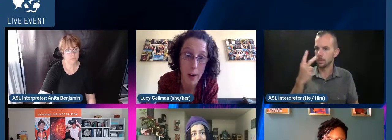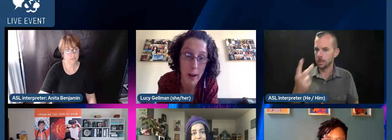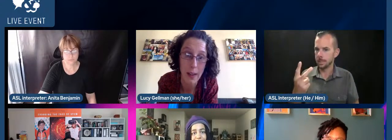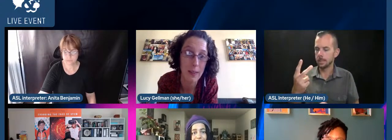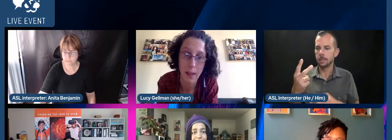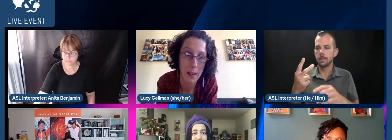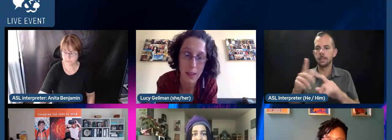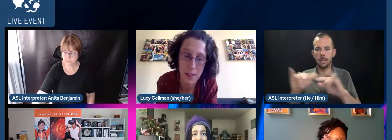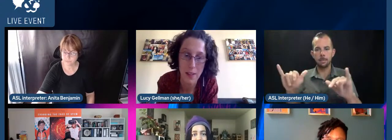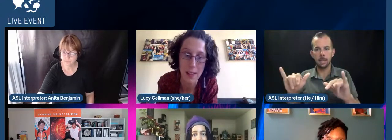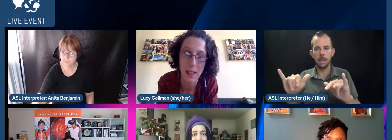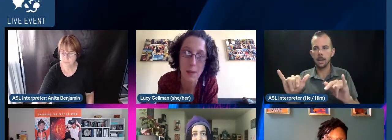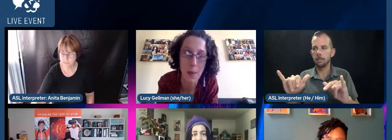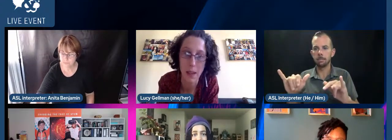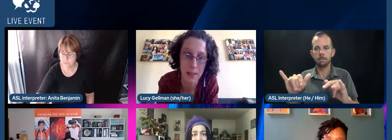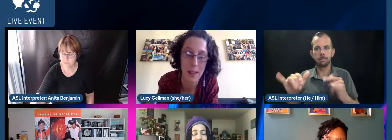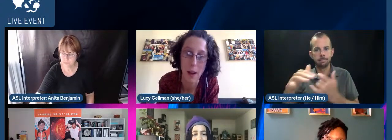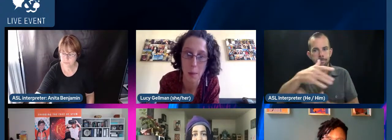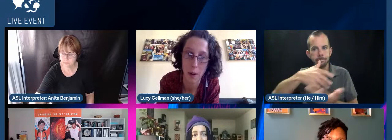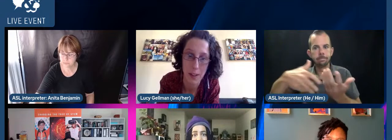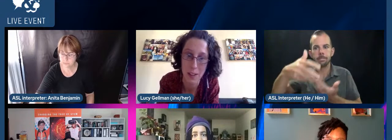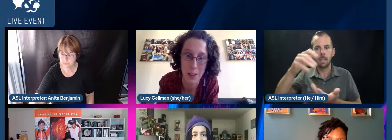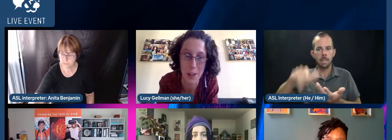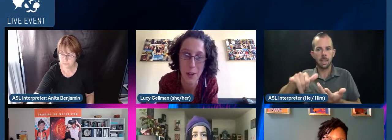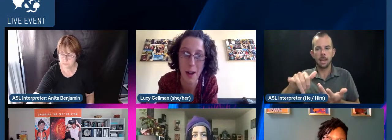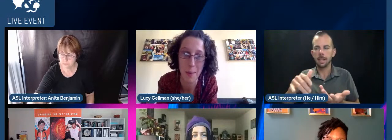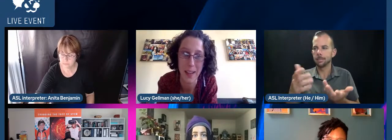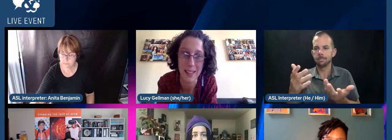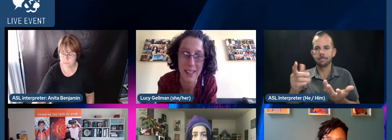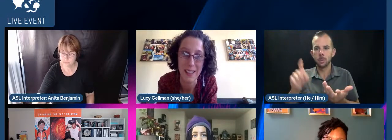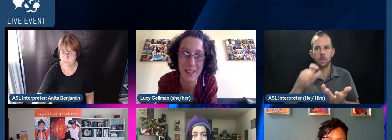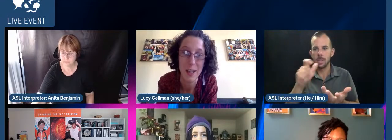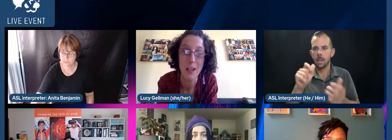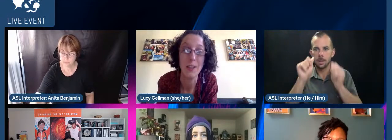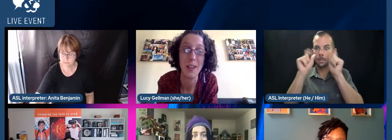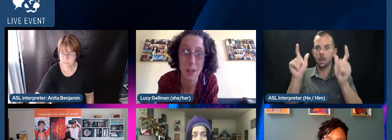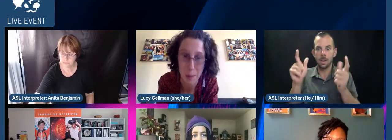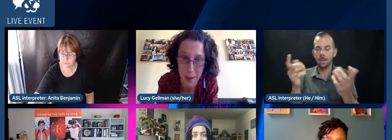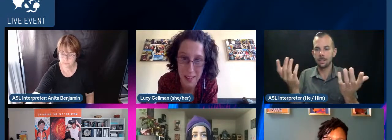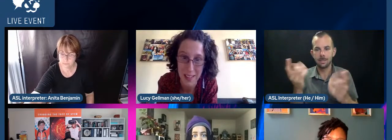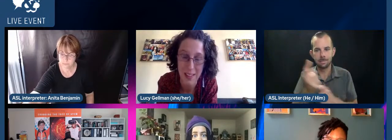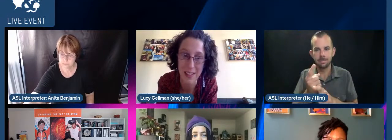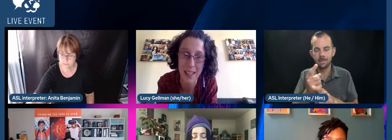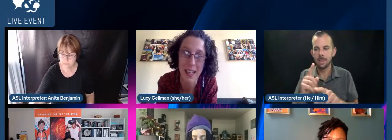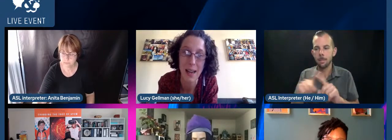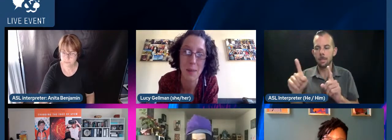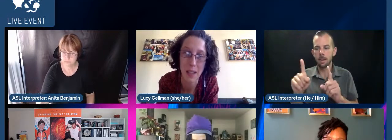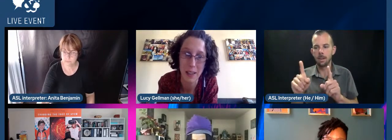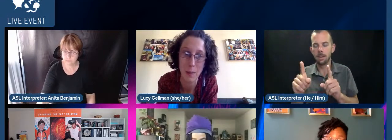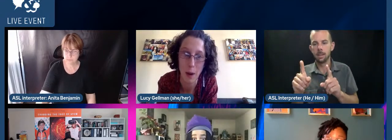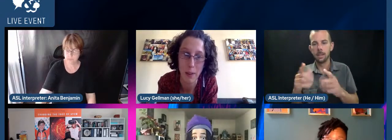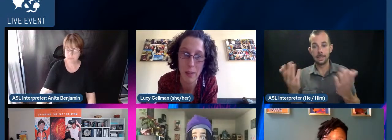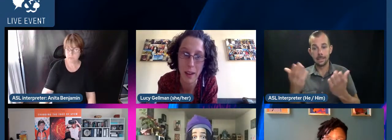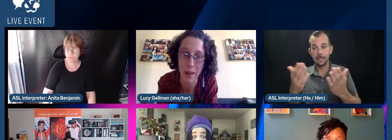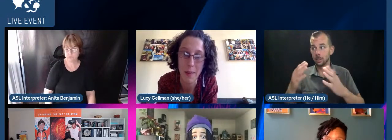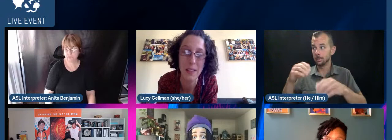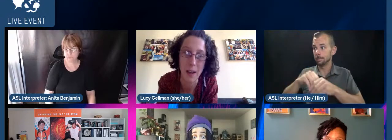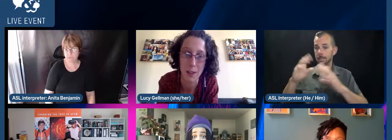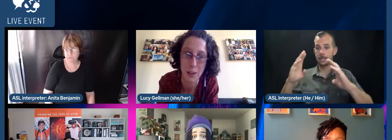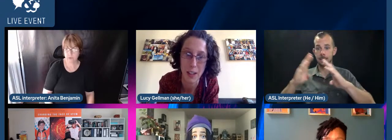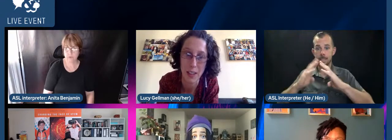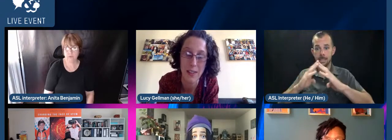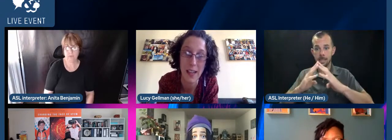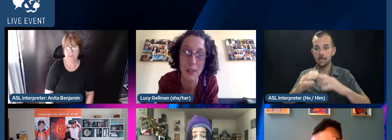but are at least in the city, because the nonprofit industrial complex is such a presence in the city, and because wealth